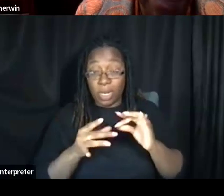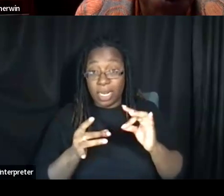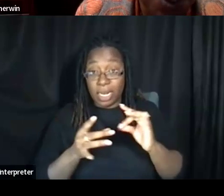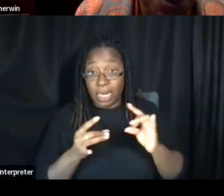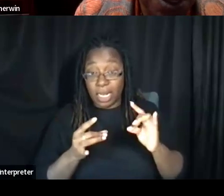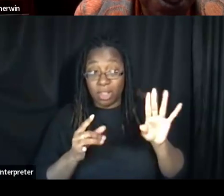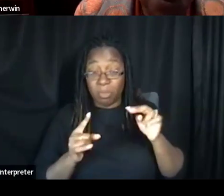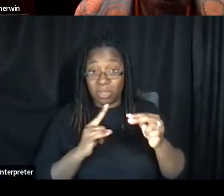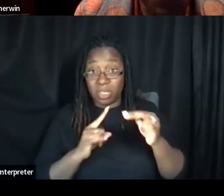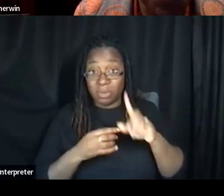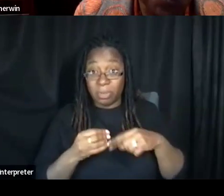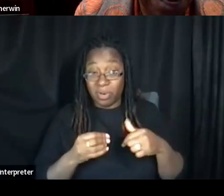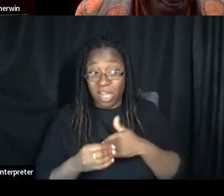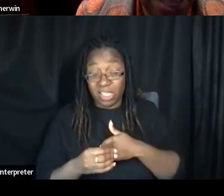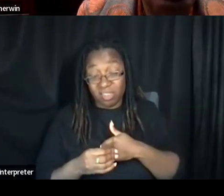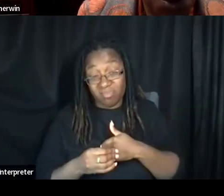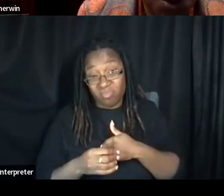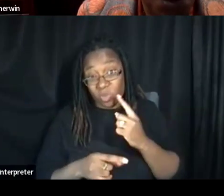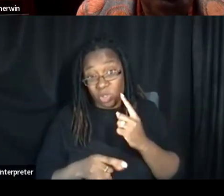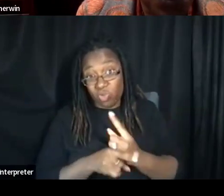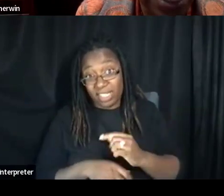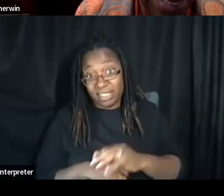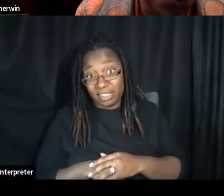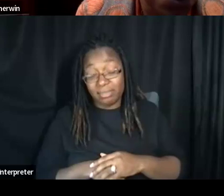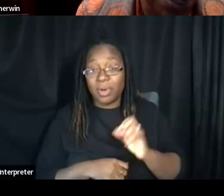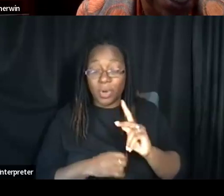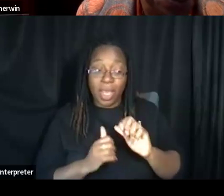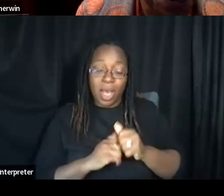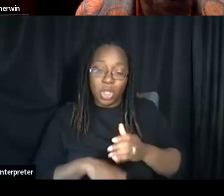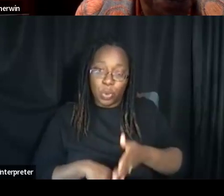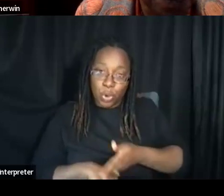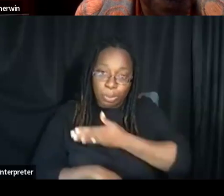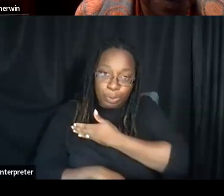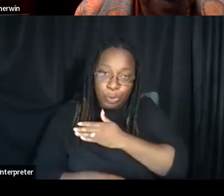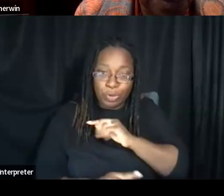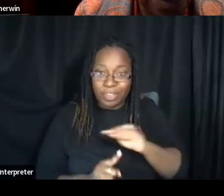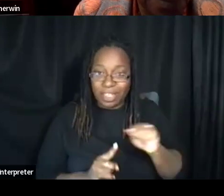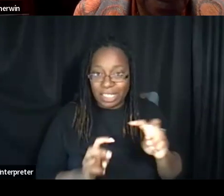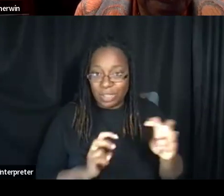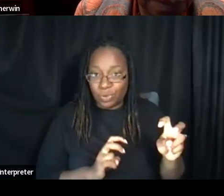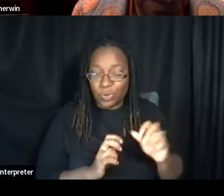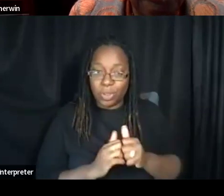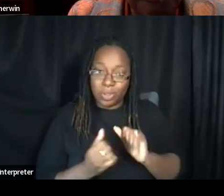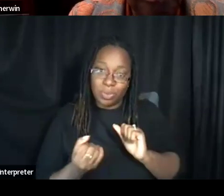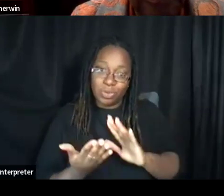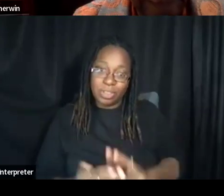were accurate, we figured out how to work on those and how to address them.